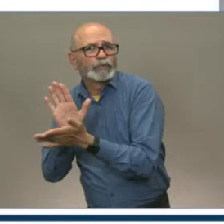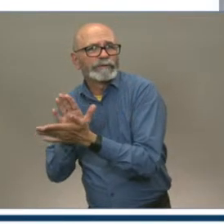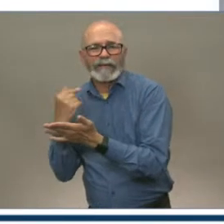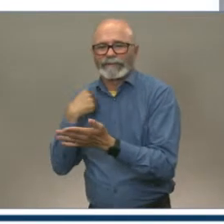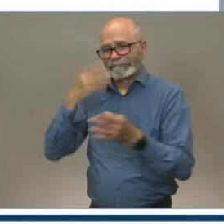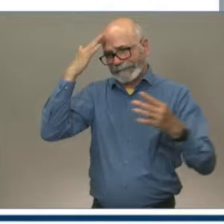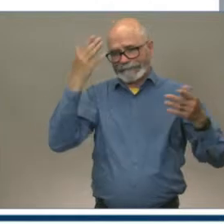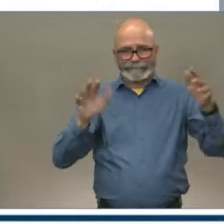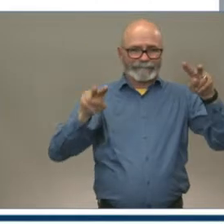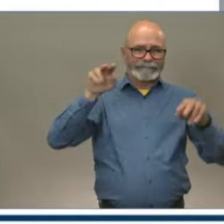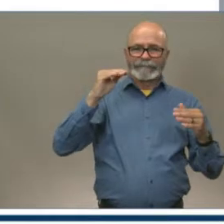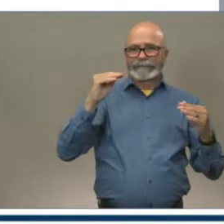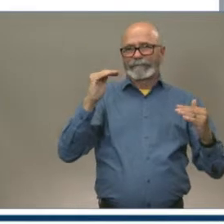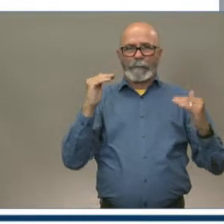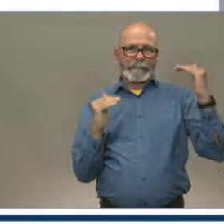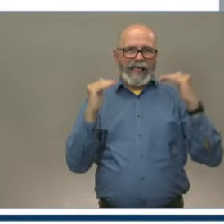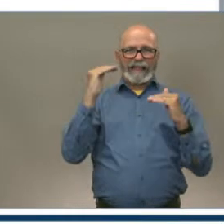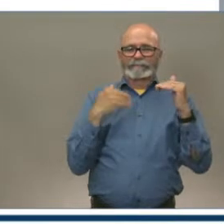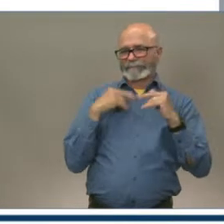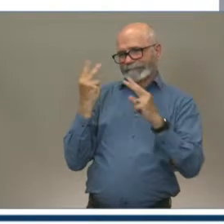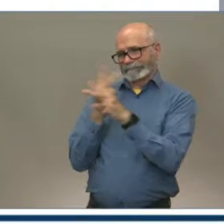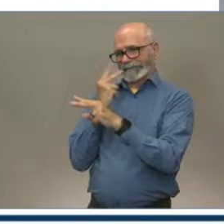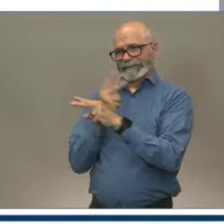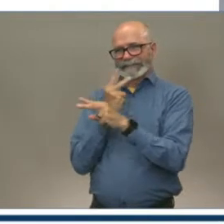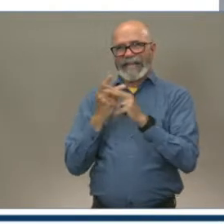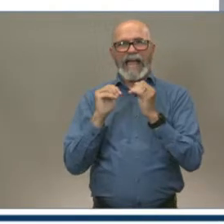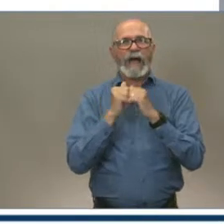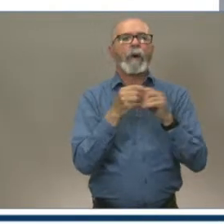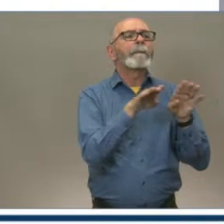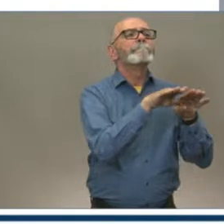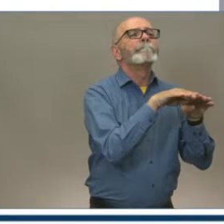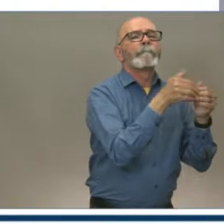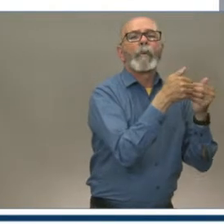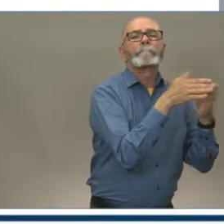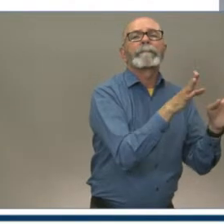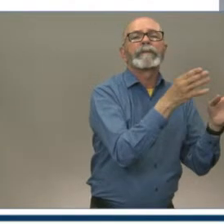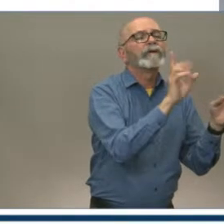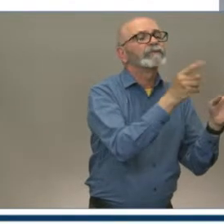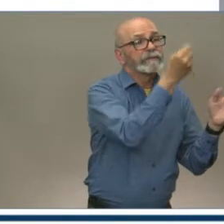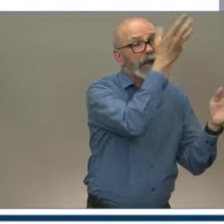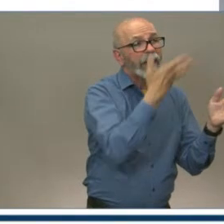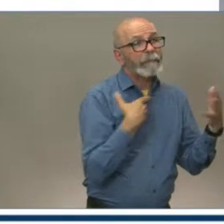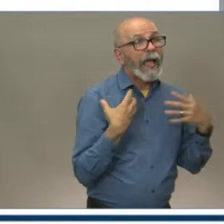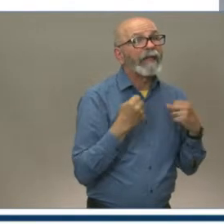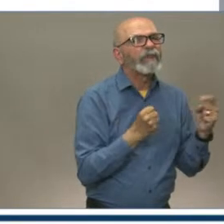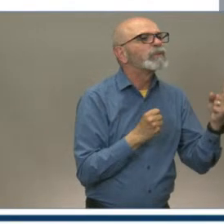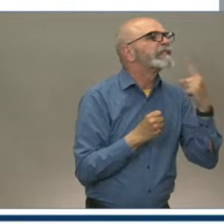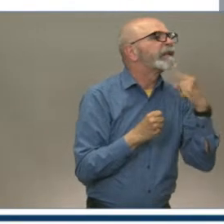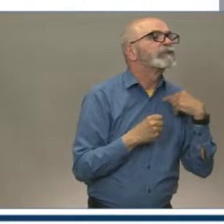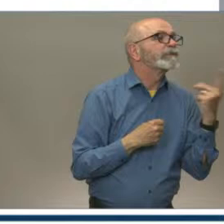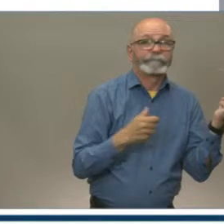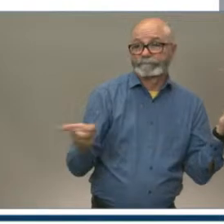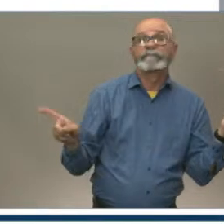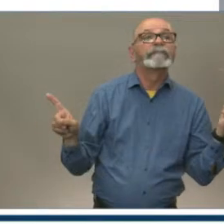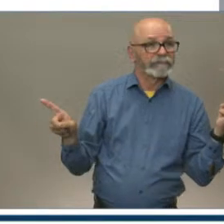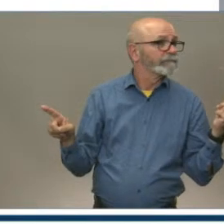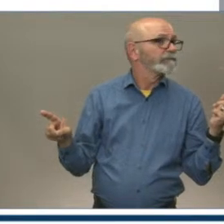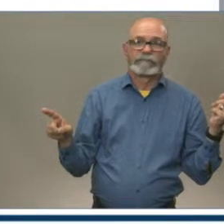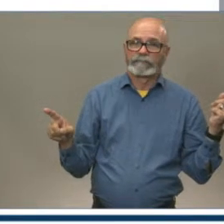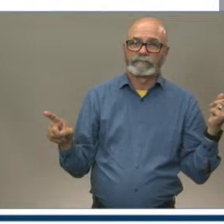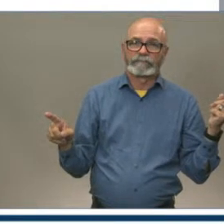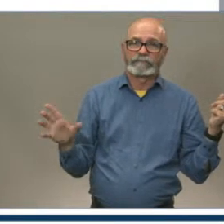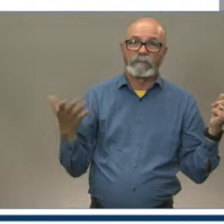following whatever public health says is the necessary steps that we're taking. But at this time, there's no requirement to